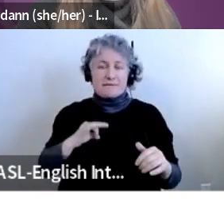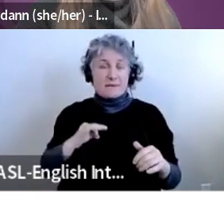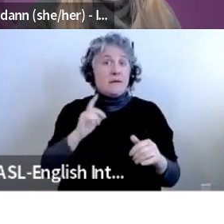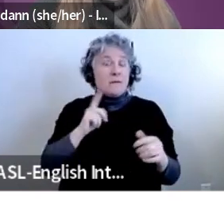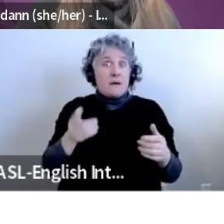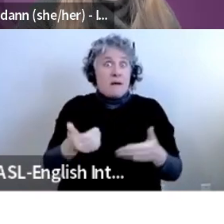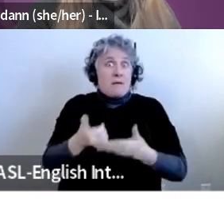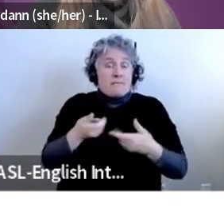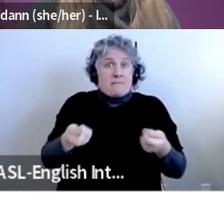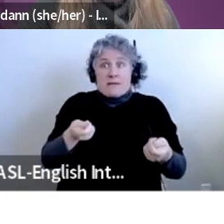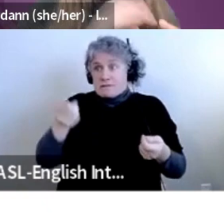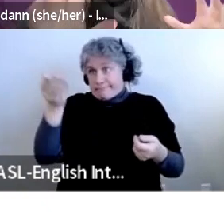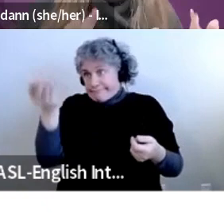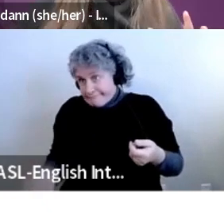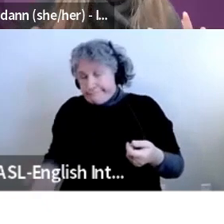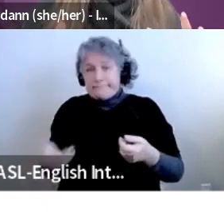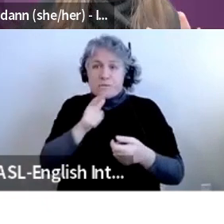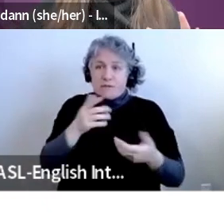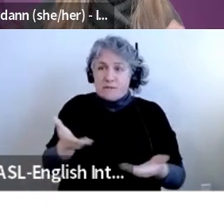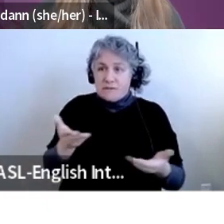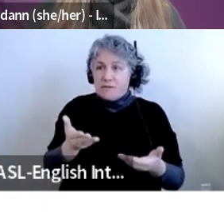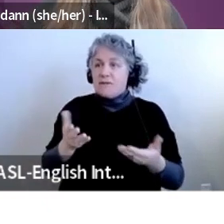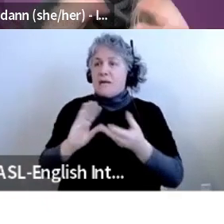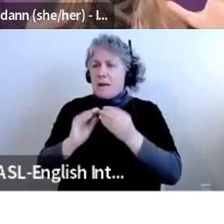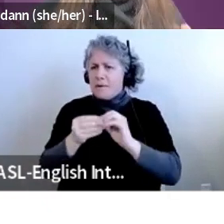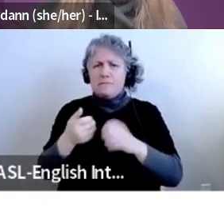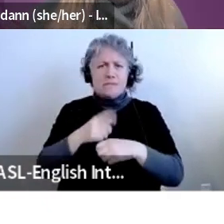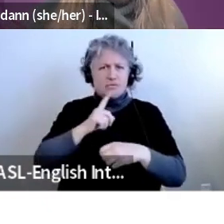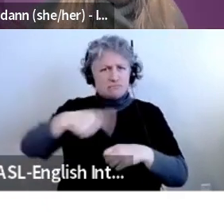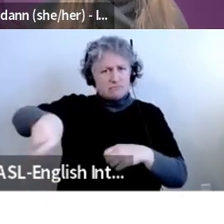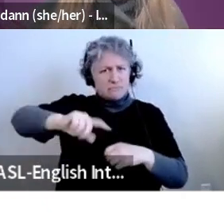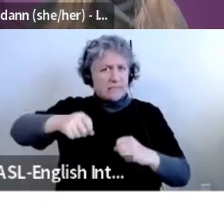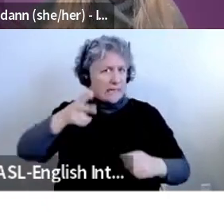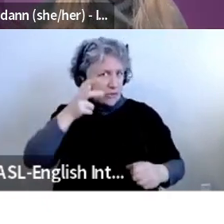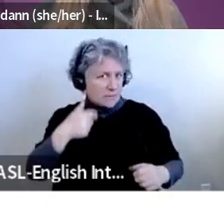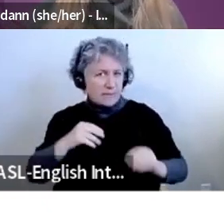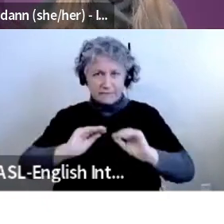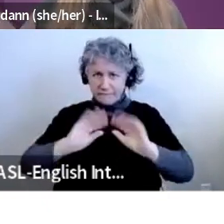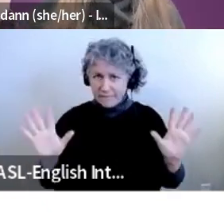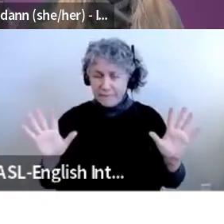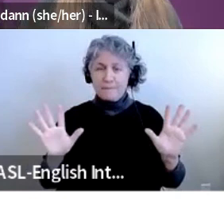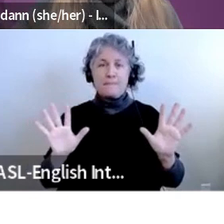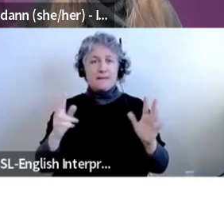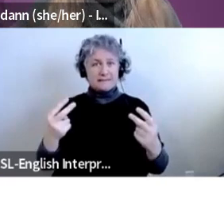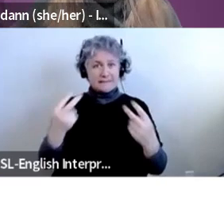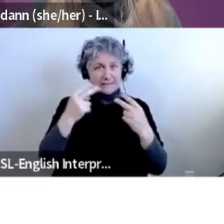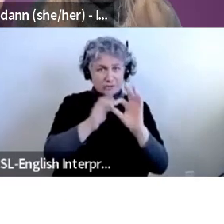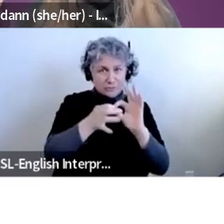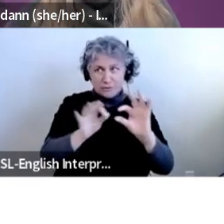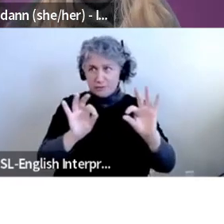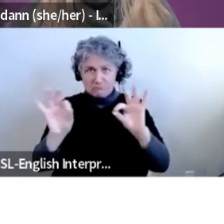attendees and our volume levels here today to make sure everyone can always hear me or always see our